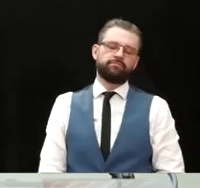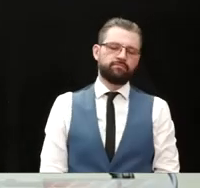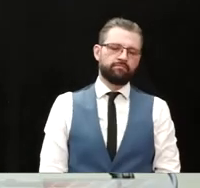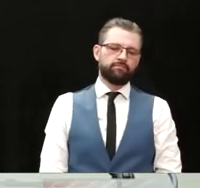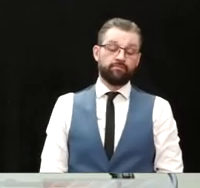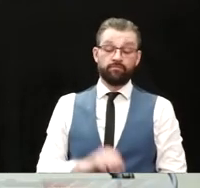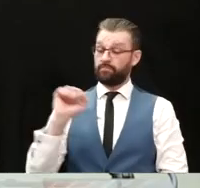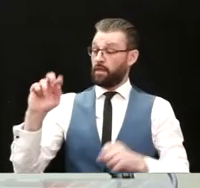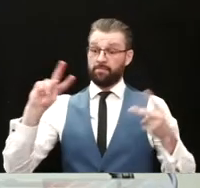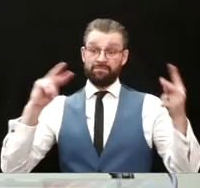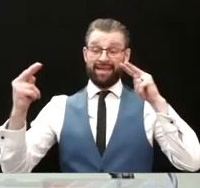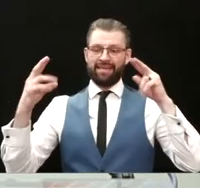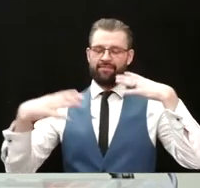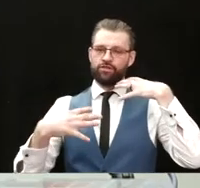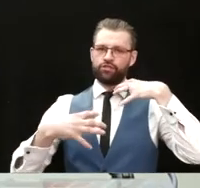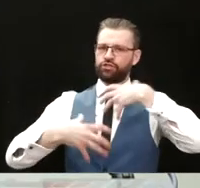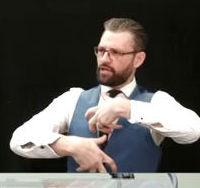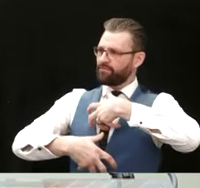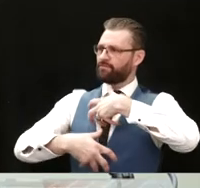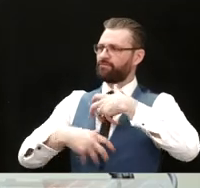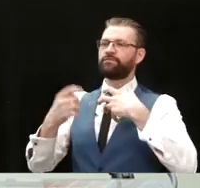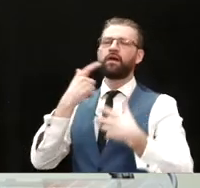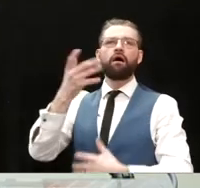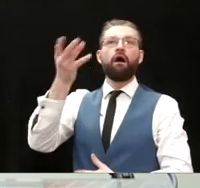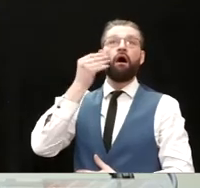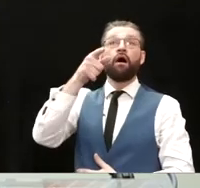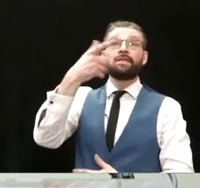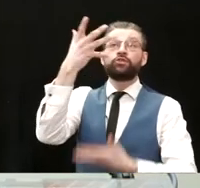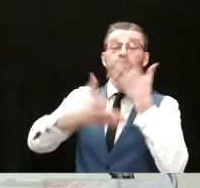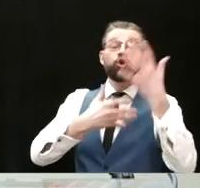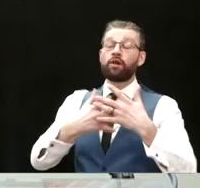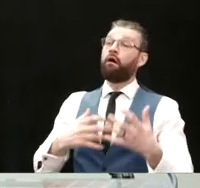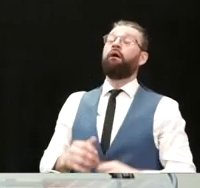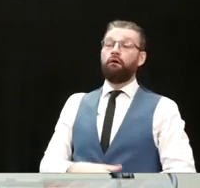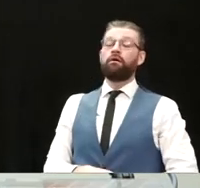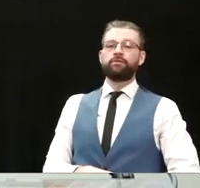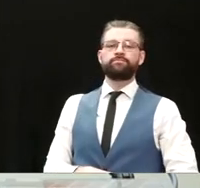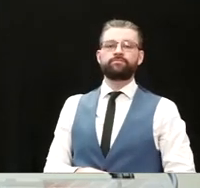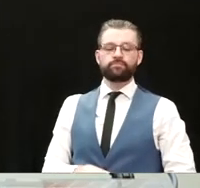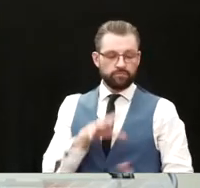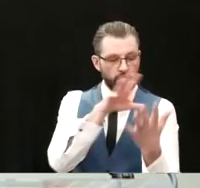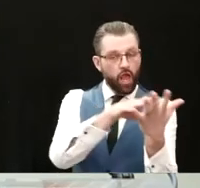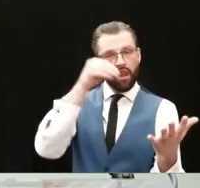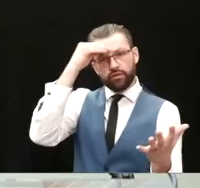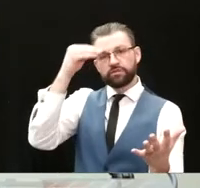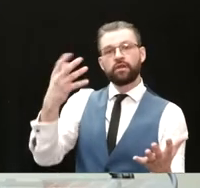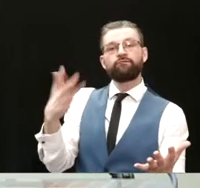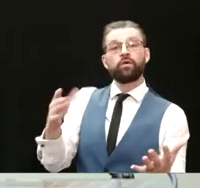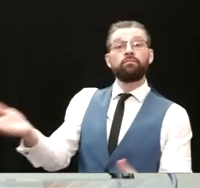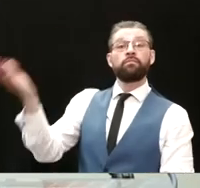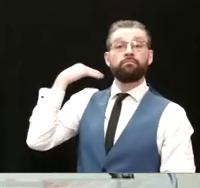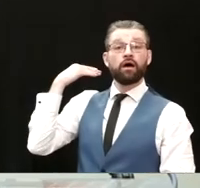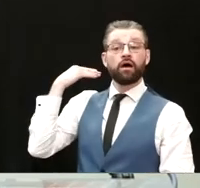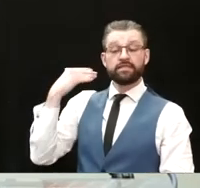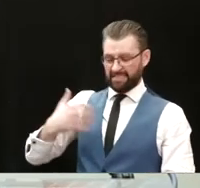Perspectives shift and lives are changed when people hear these stories. Lessons are learned about the mistakes of the past,